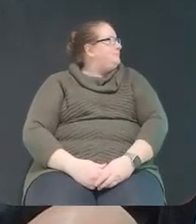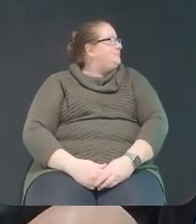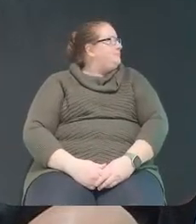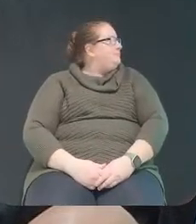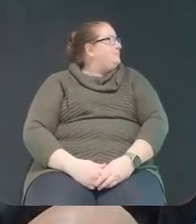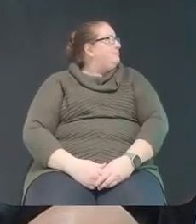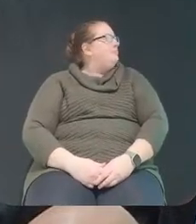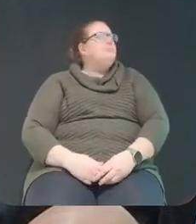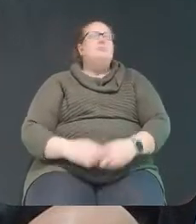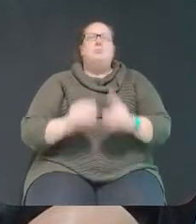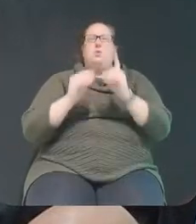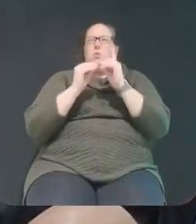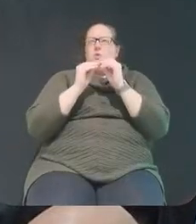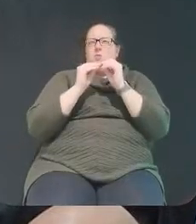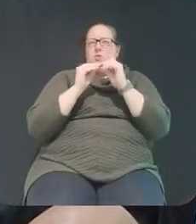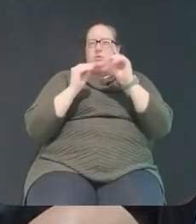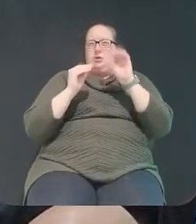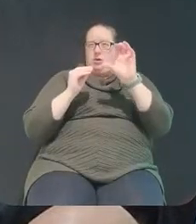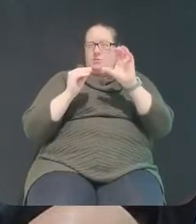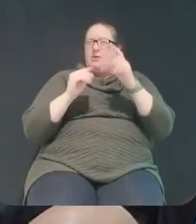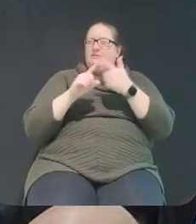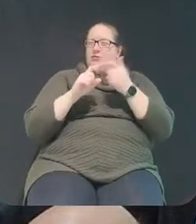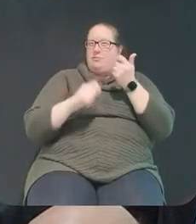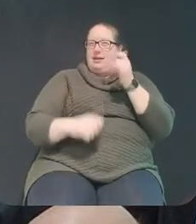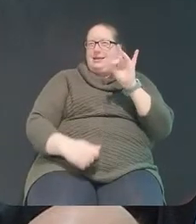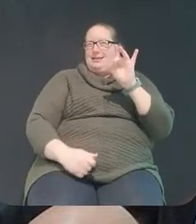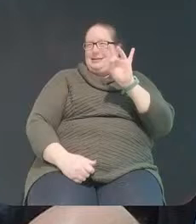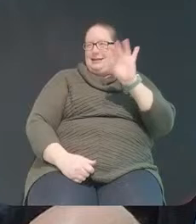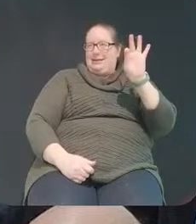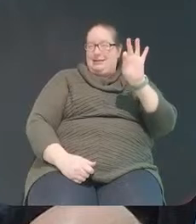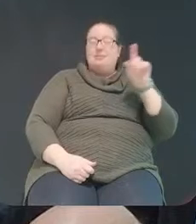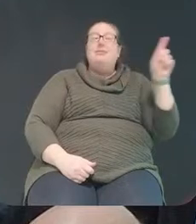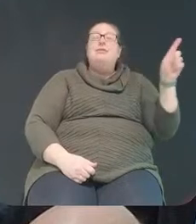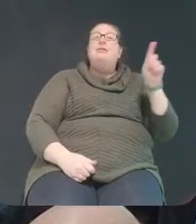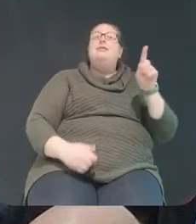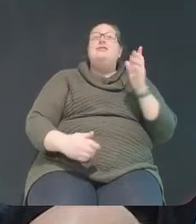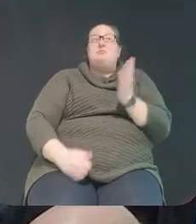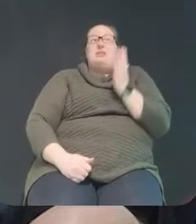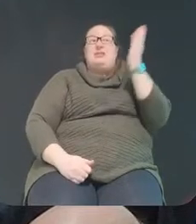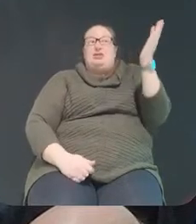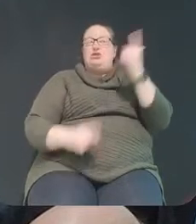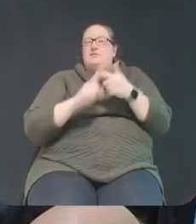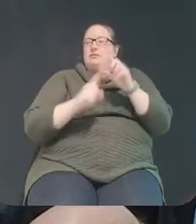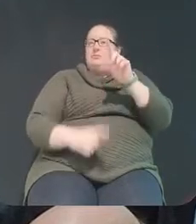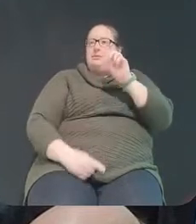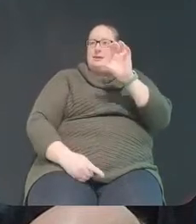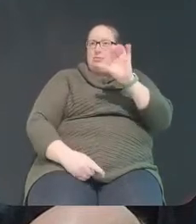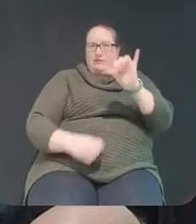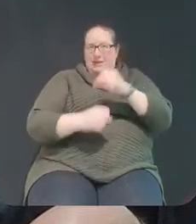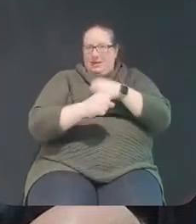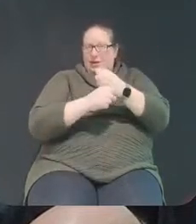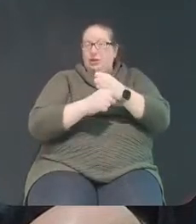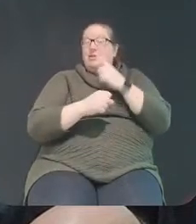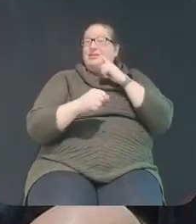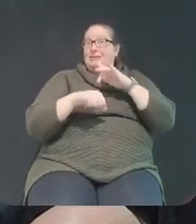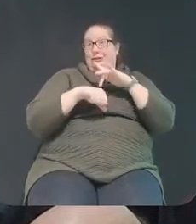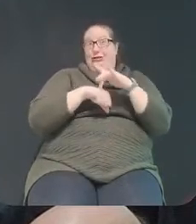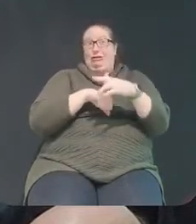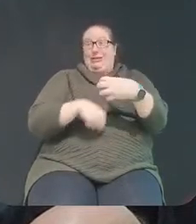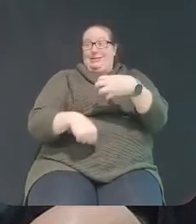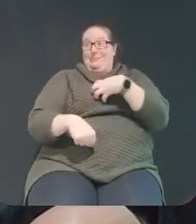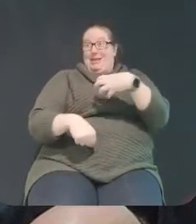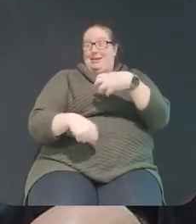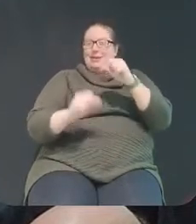So there's one more document I want to share from 1889. This petition dates from December of that year and is the earliest complaint I could find in